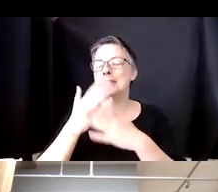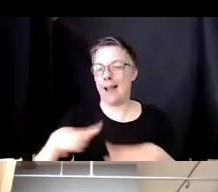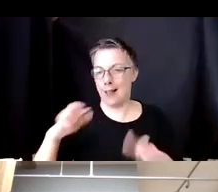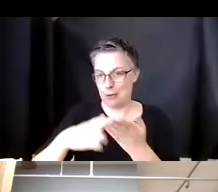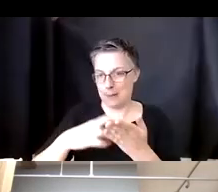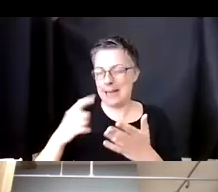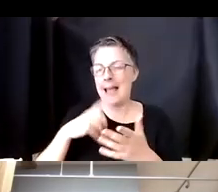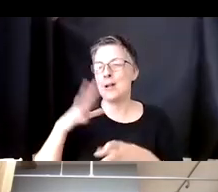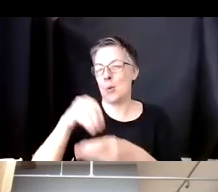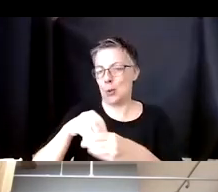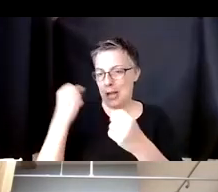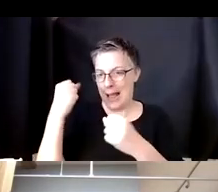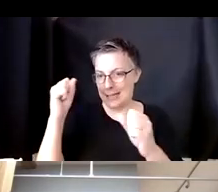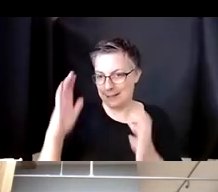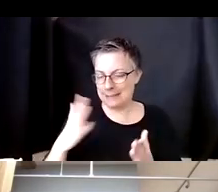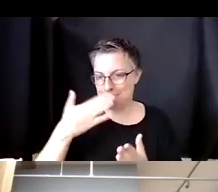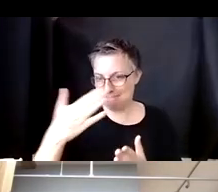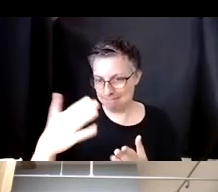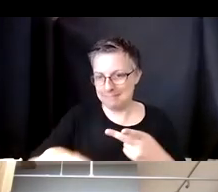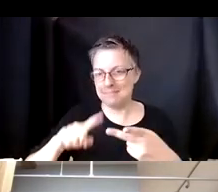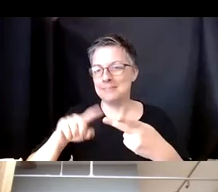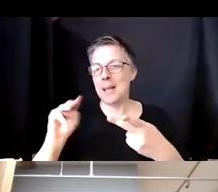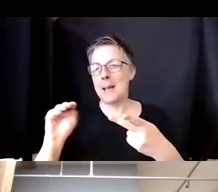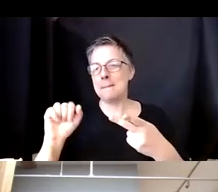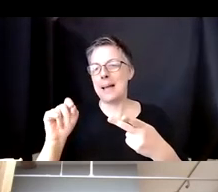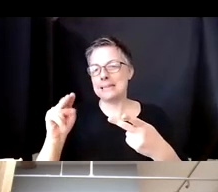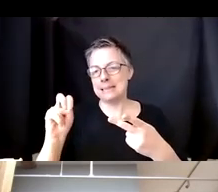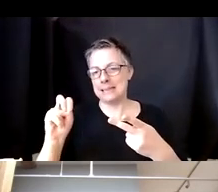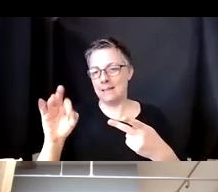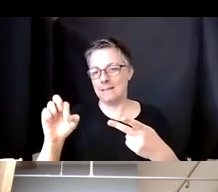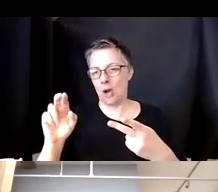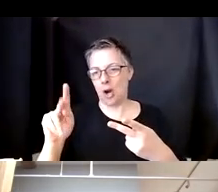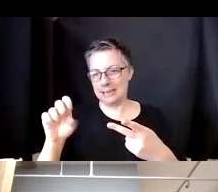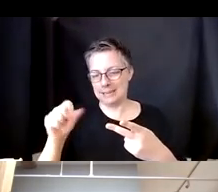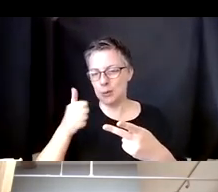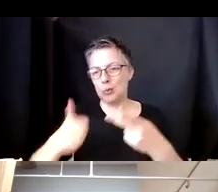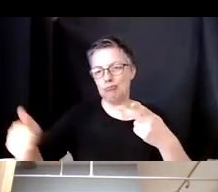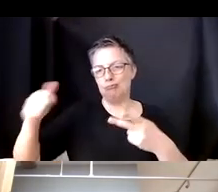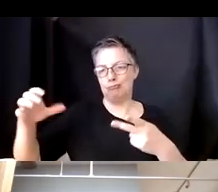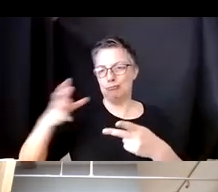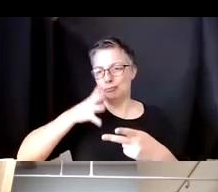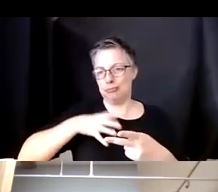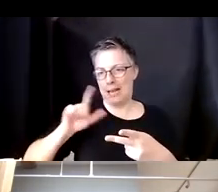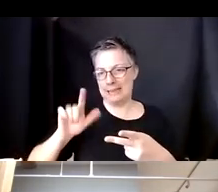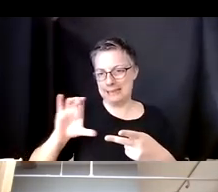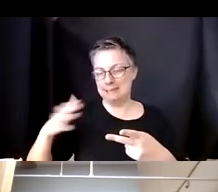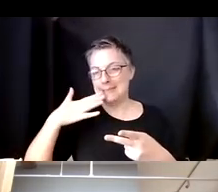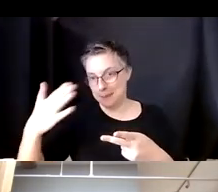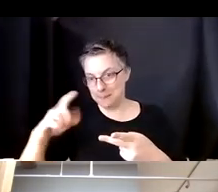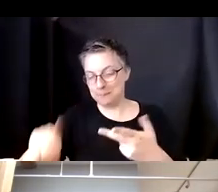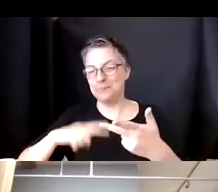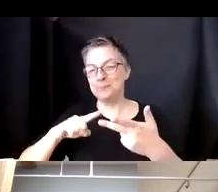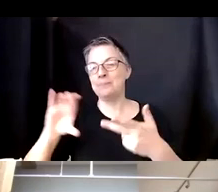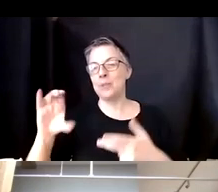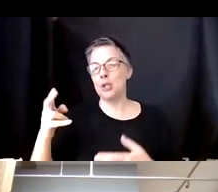much. Maxine Farkas, Chairwoman of the LCC, thank you for making this possible. Christian Hernandez,